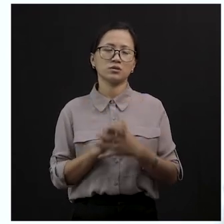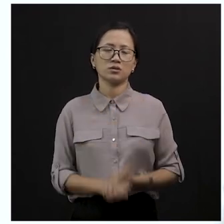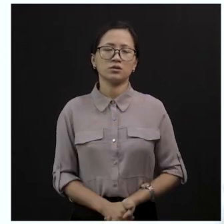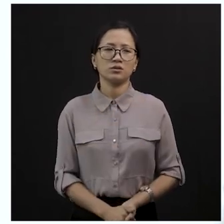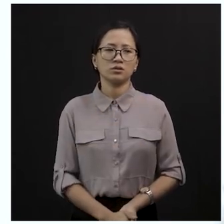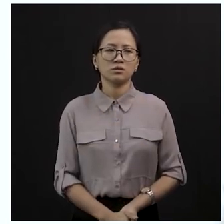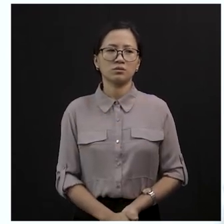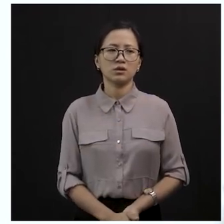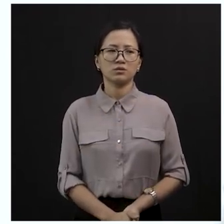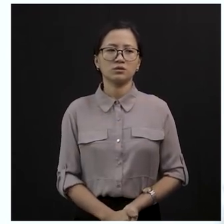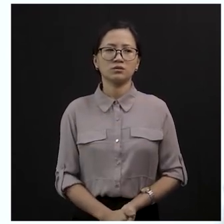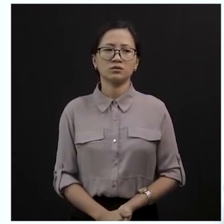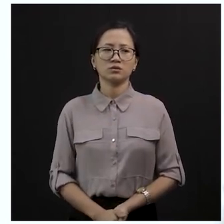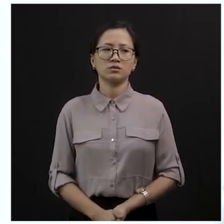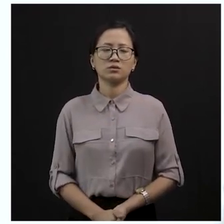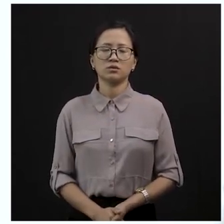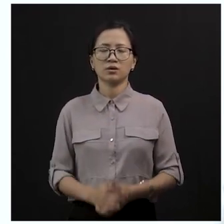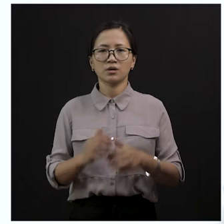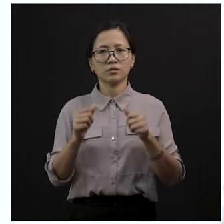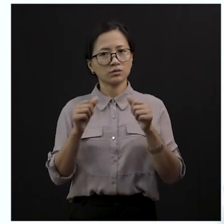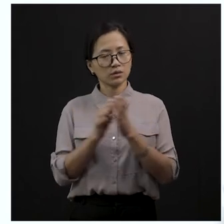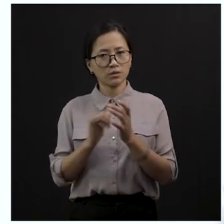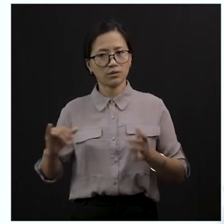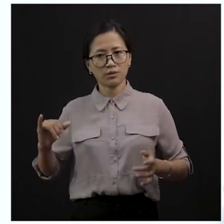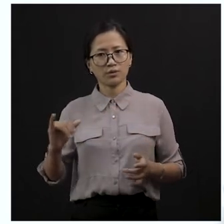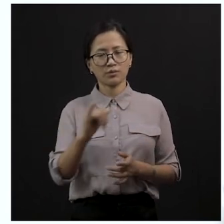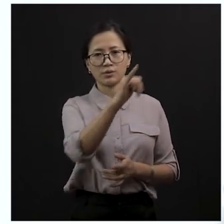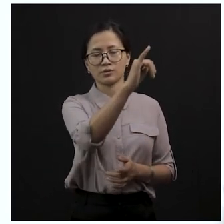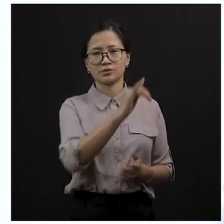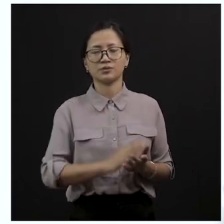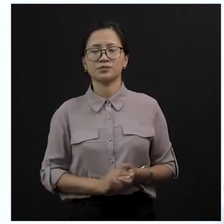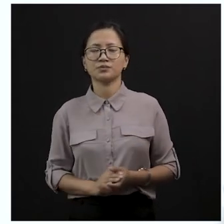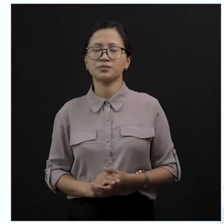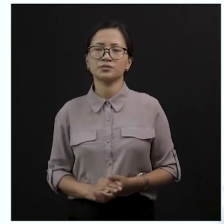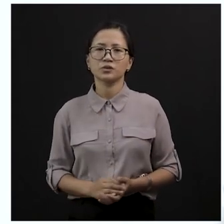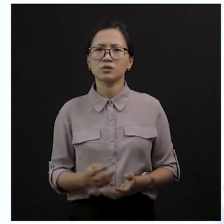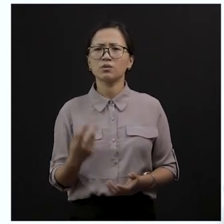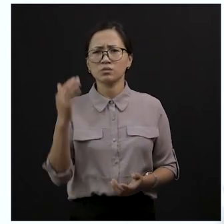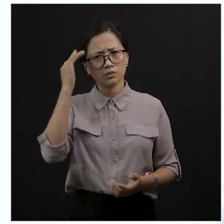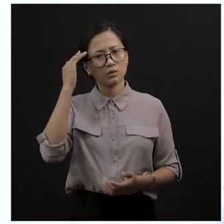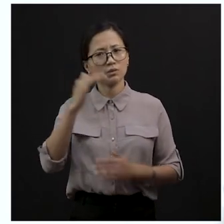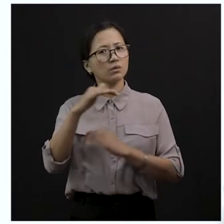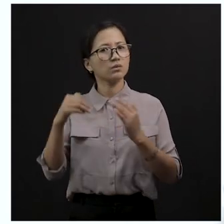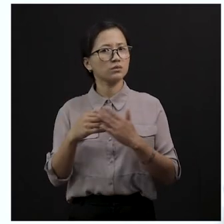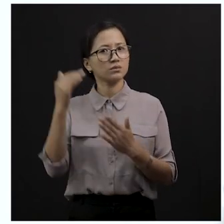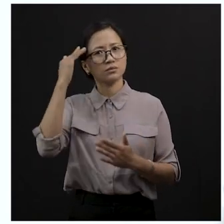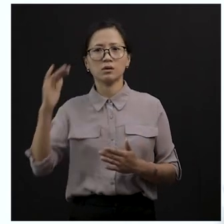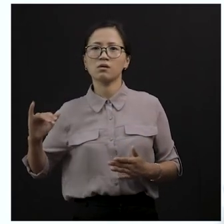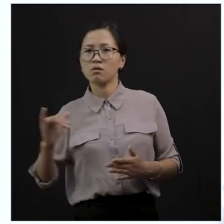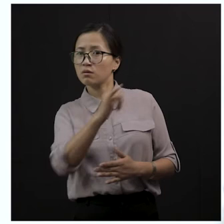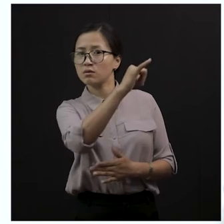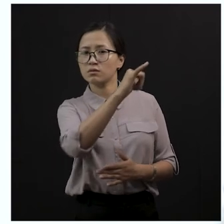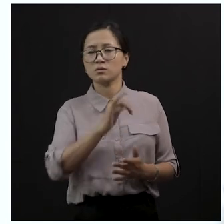P-A-R-A-C-H-U-T-E, parachute. Now next is airplane. We all have seen what an airplane looks like, right?